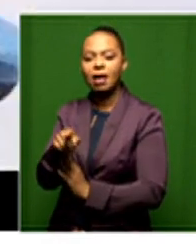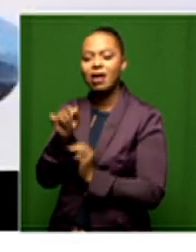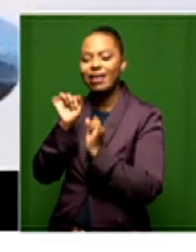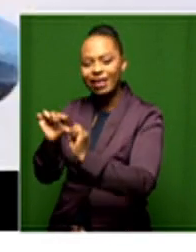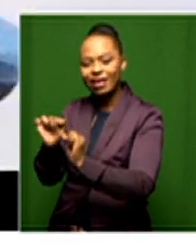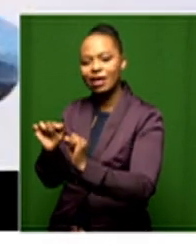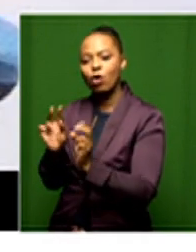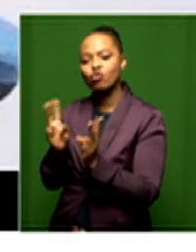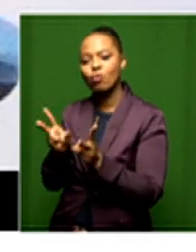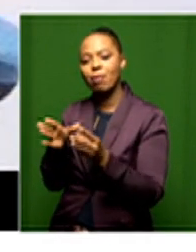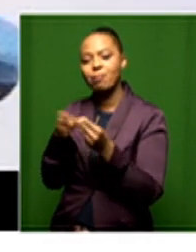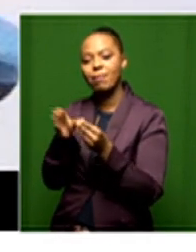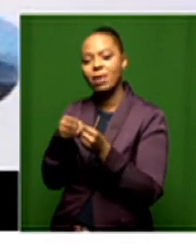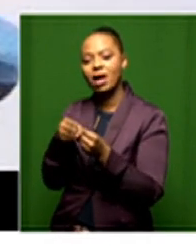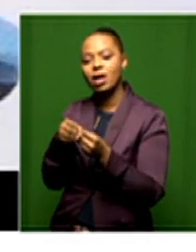aid member?